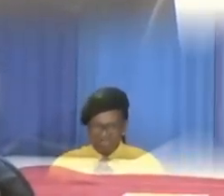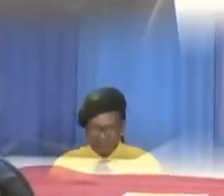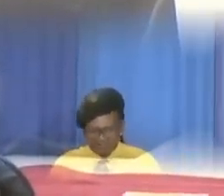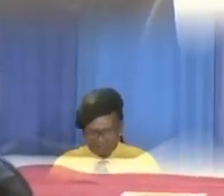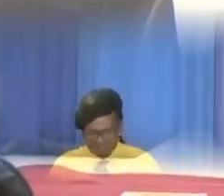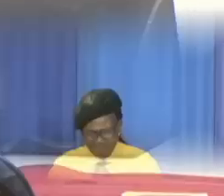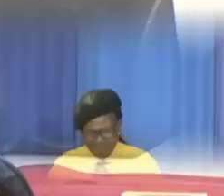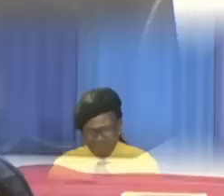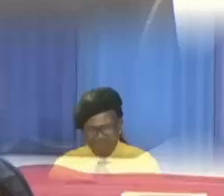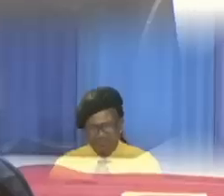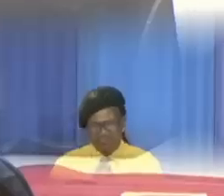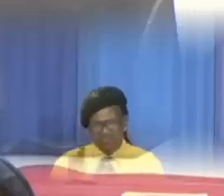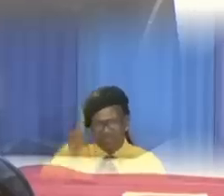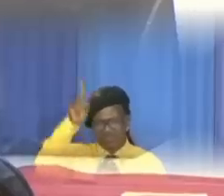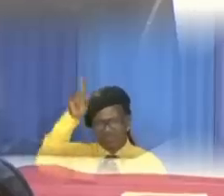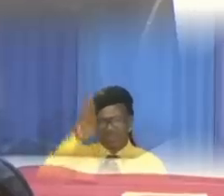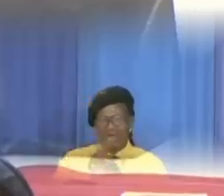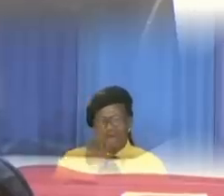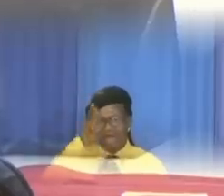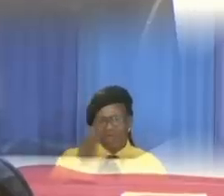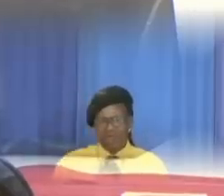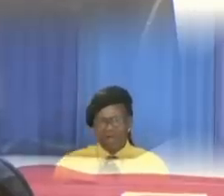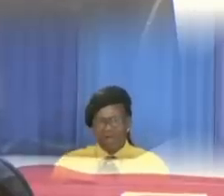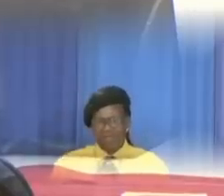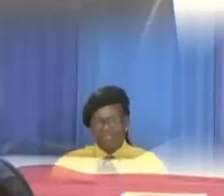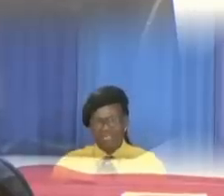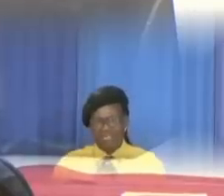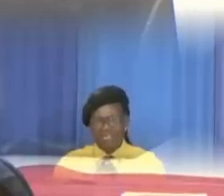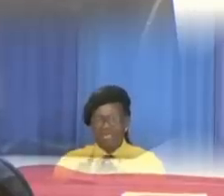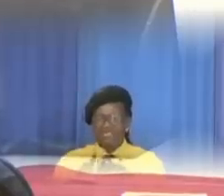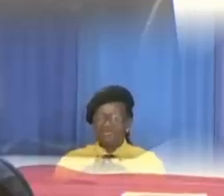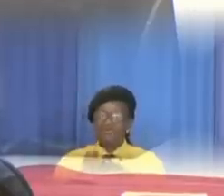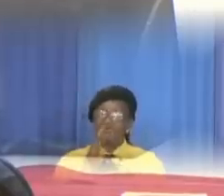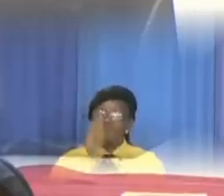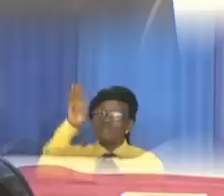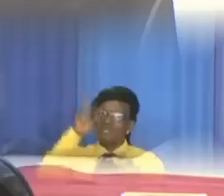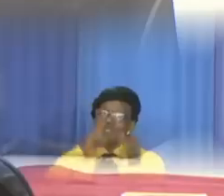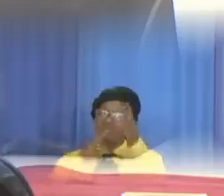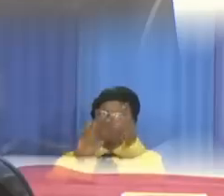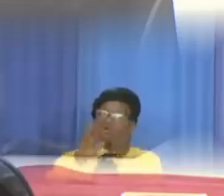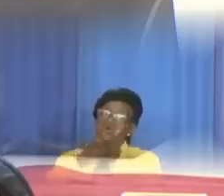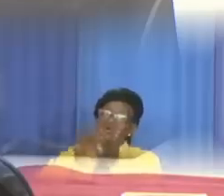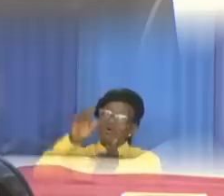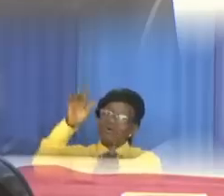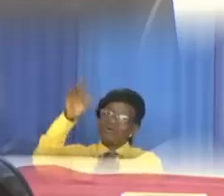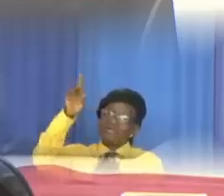worthy. You are worthy to be